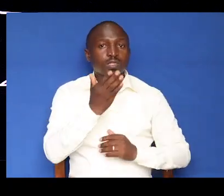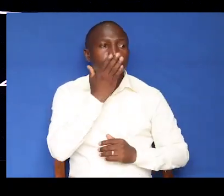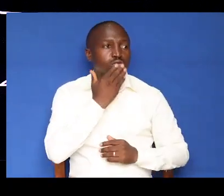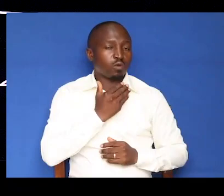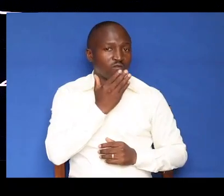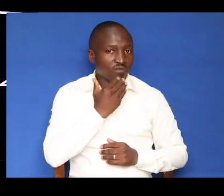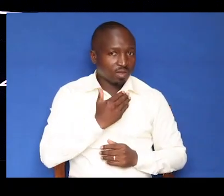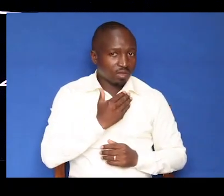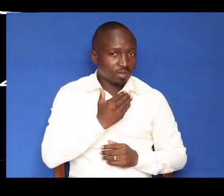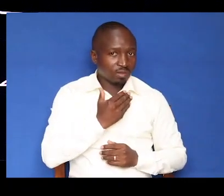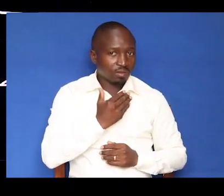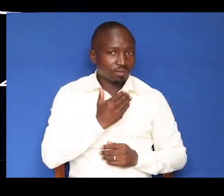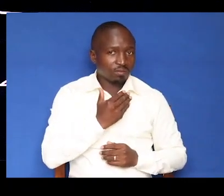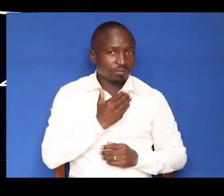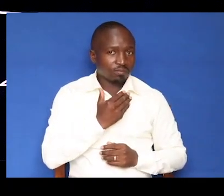salinity.